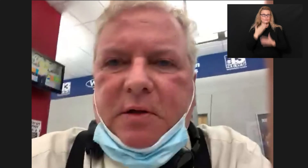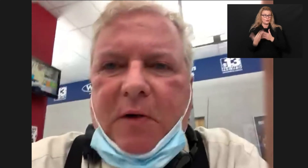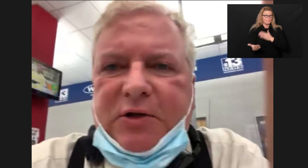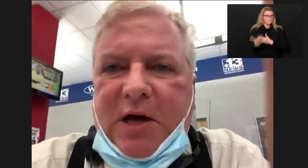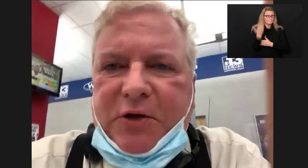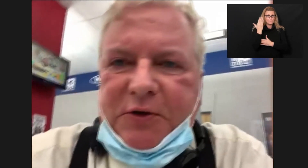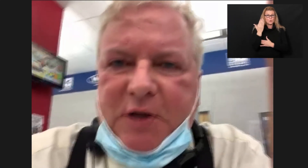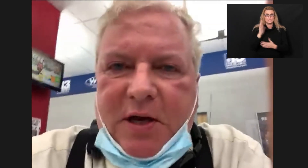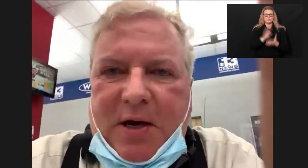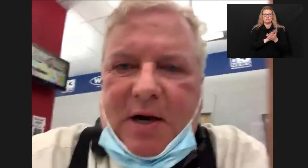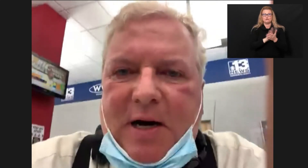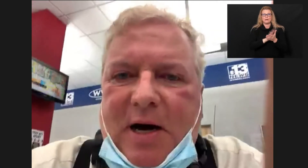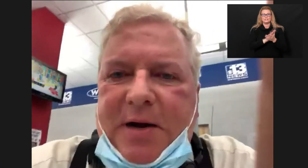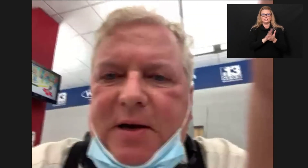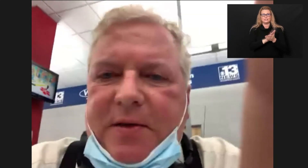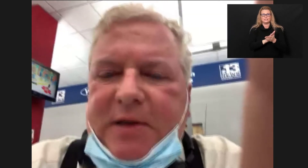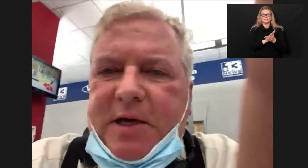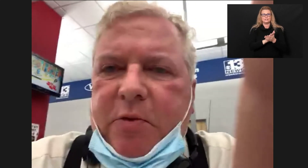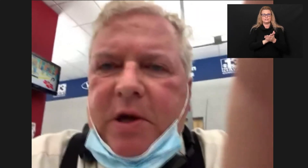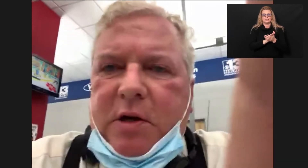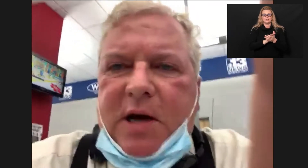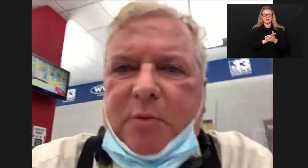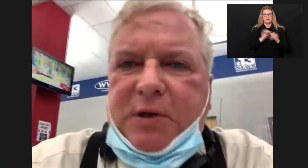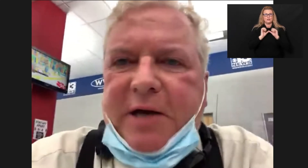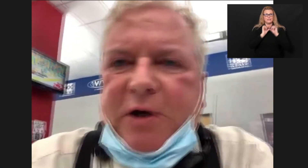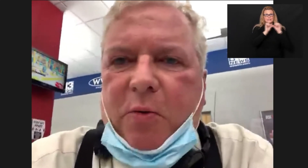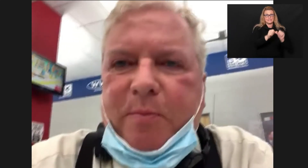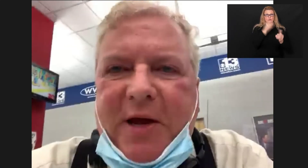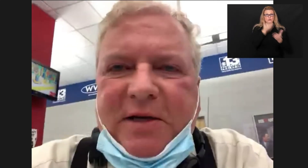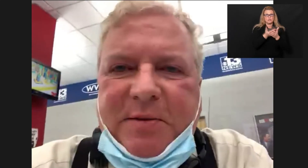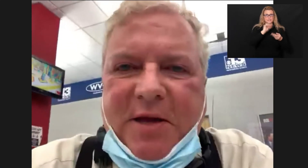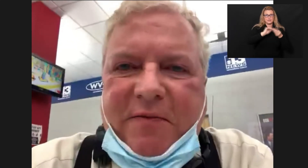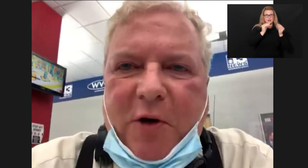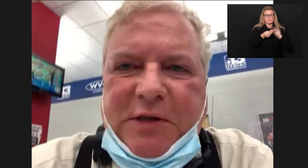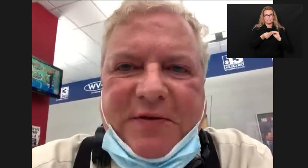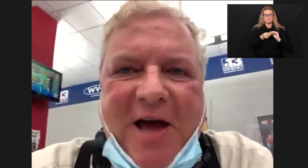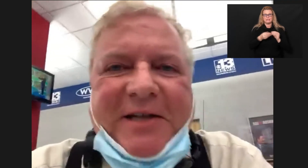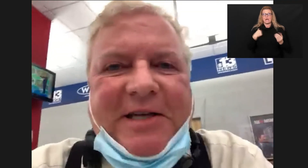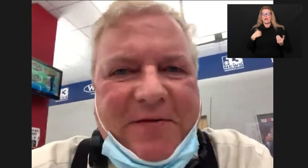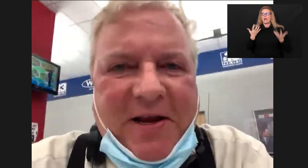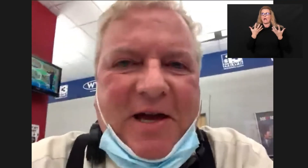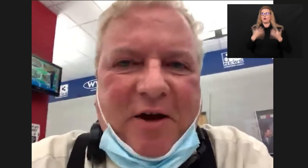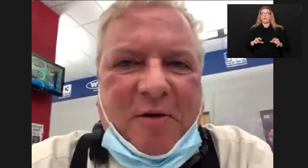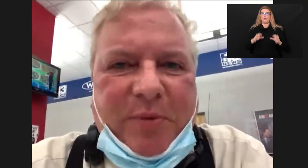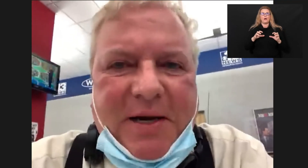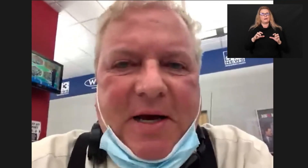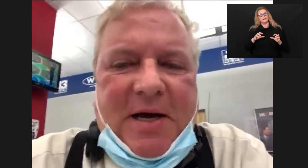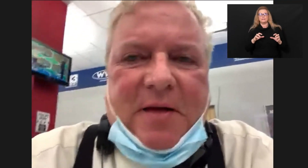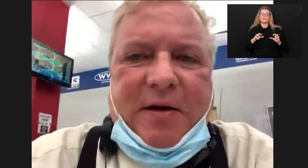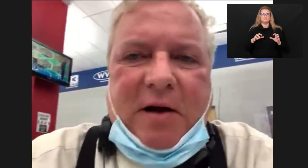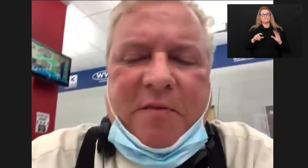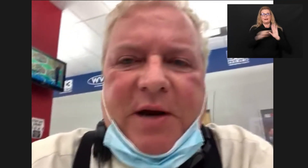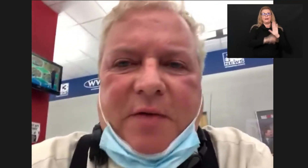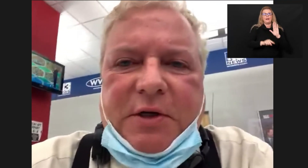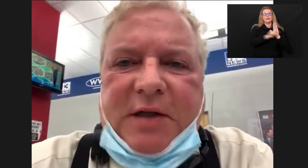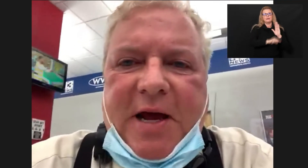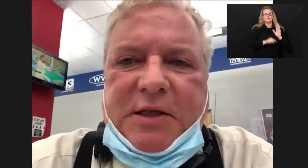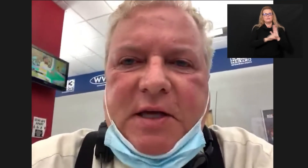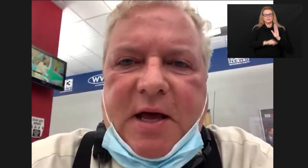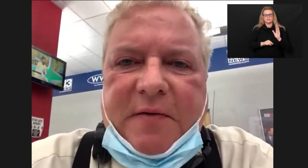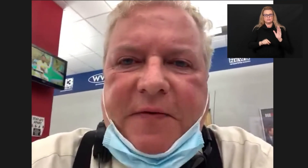and congratulations on the continuing good numbers. I don't mean to be the voice of negativity here, but there have been